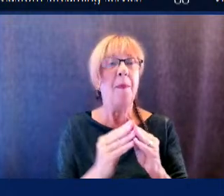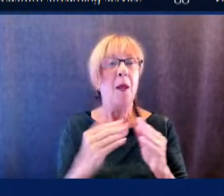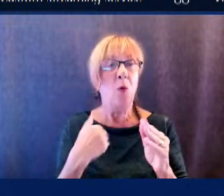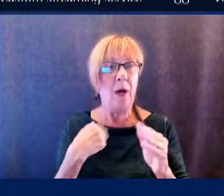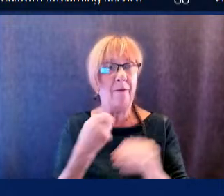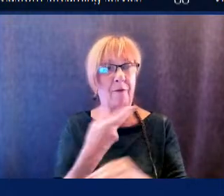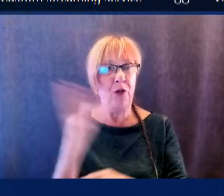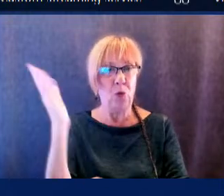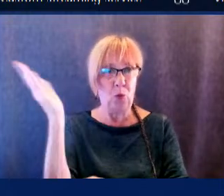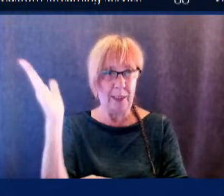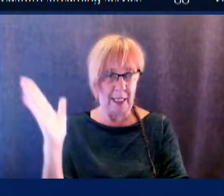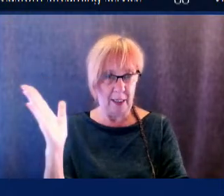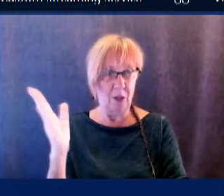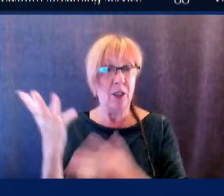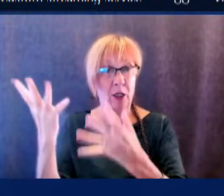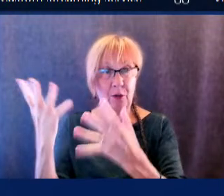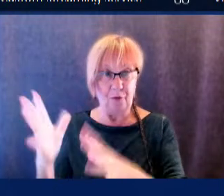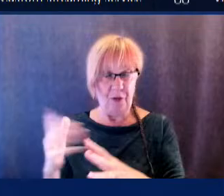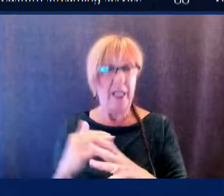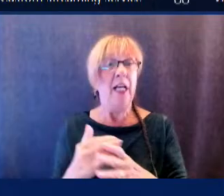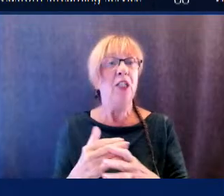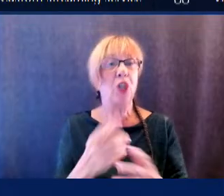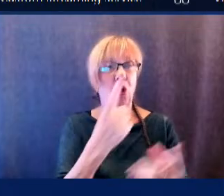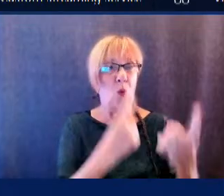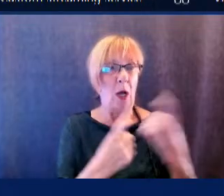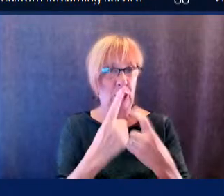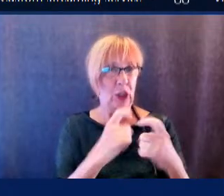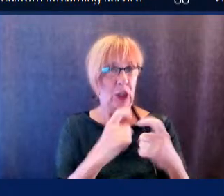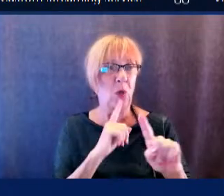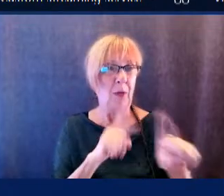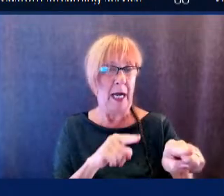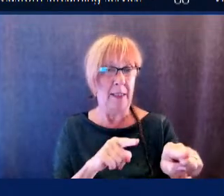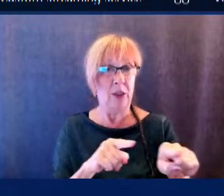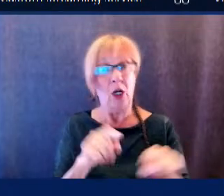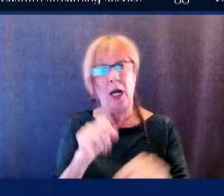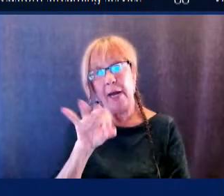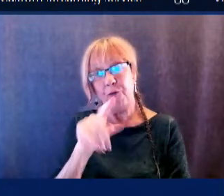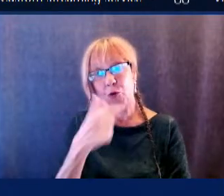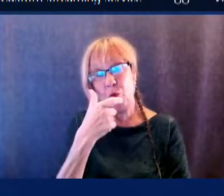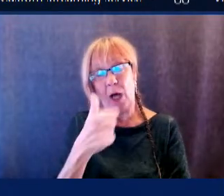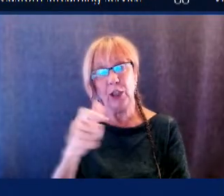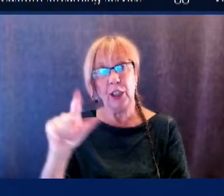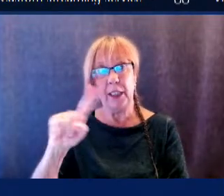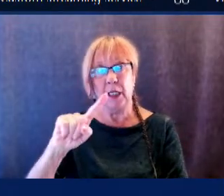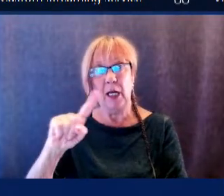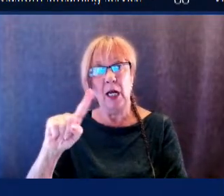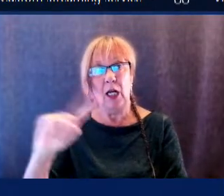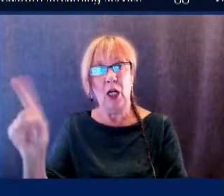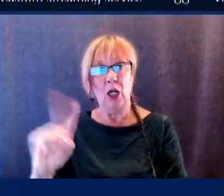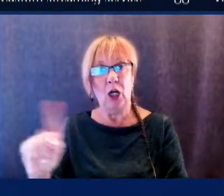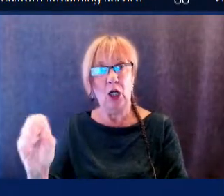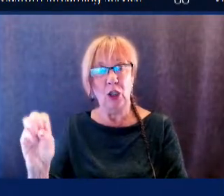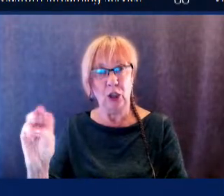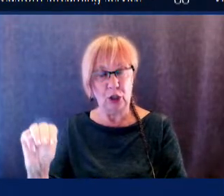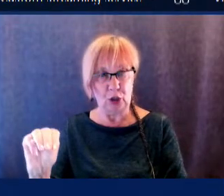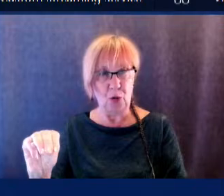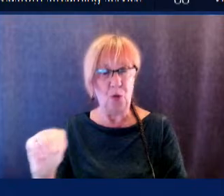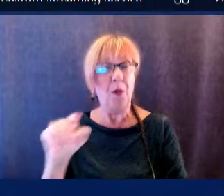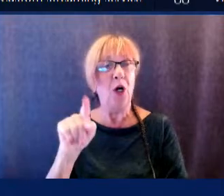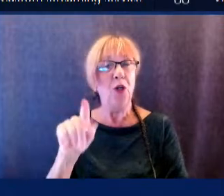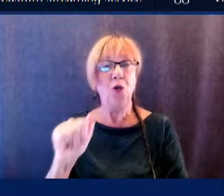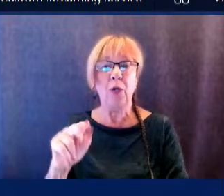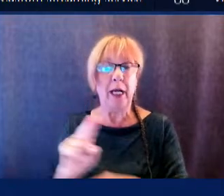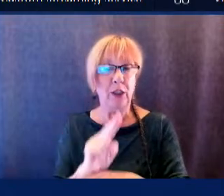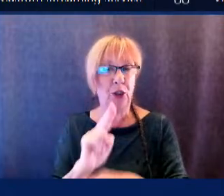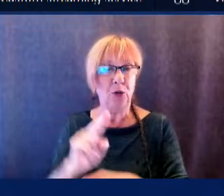pre-submitted by community members. Zoom attendees can submit questions in real time using the question and answer function found on their